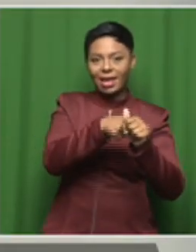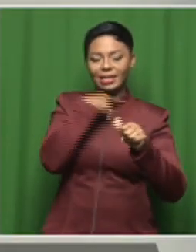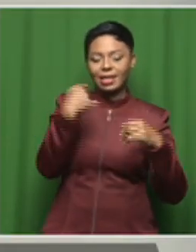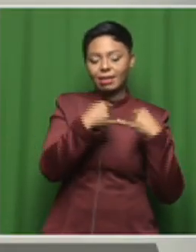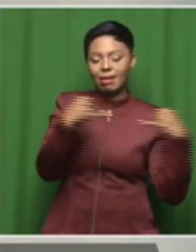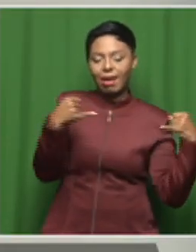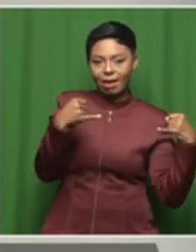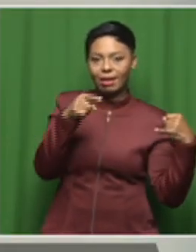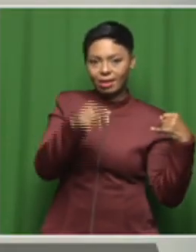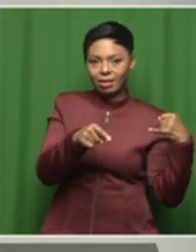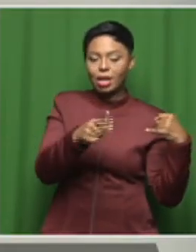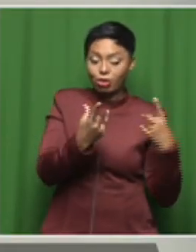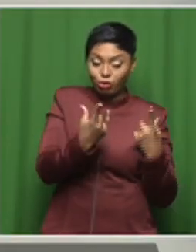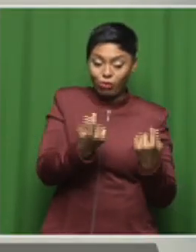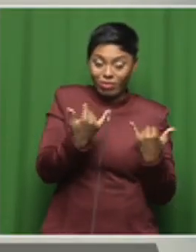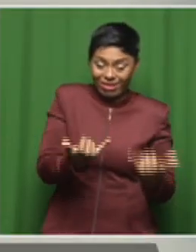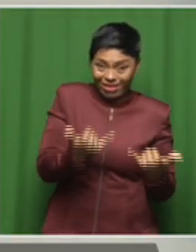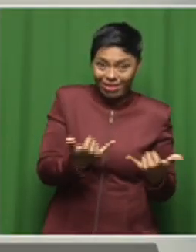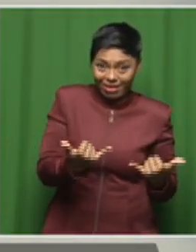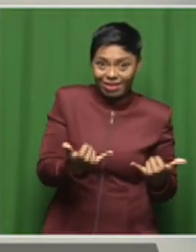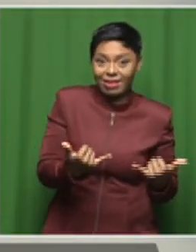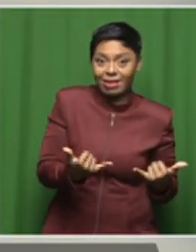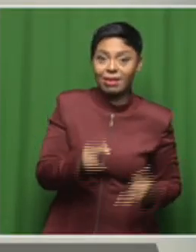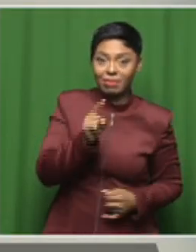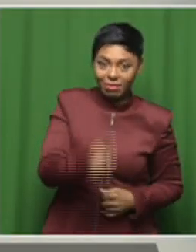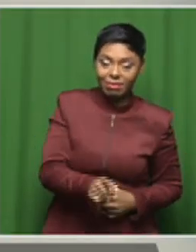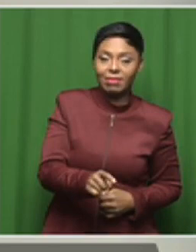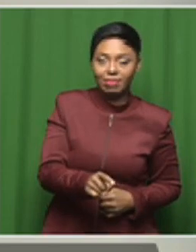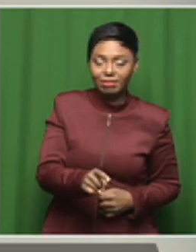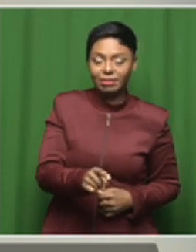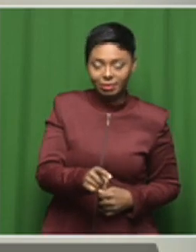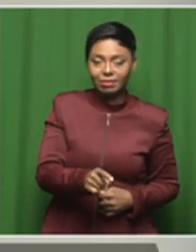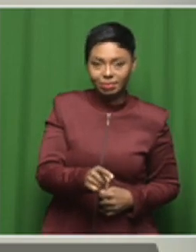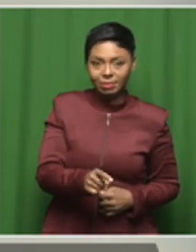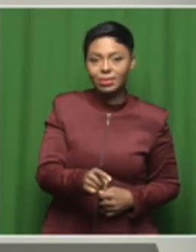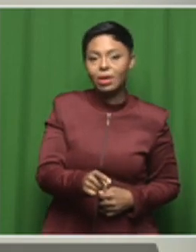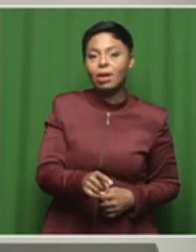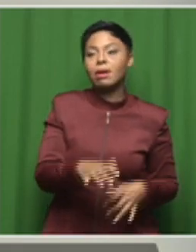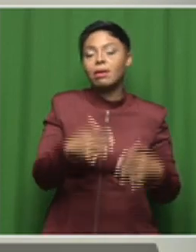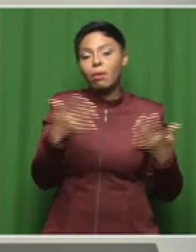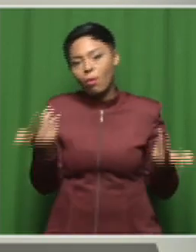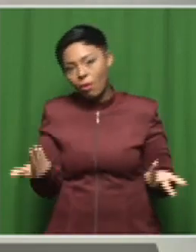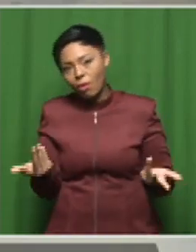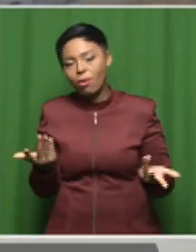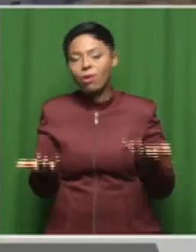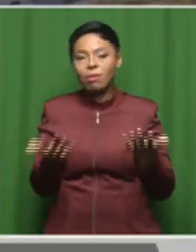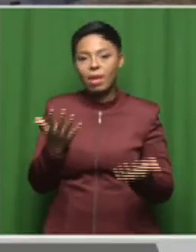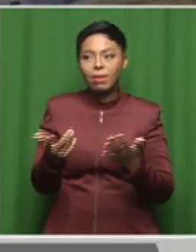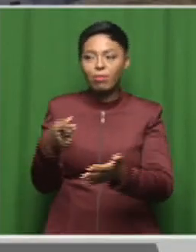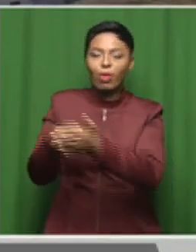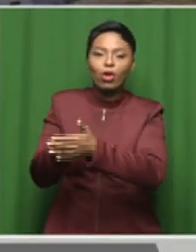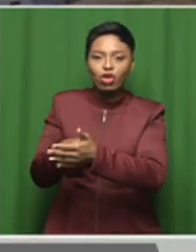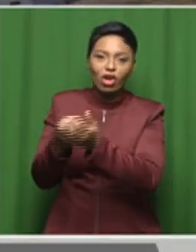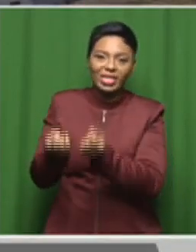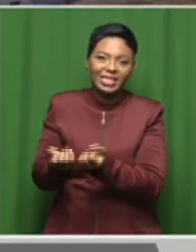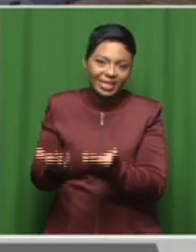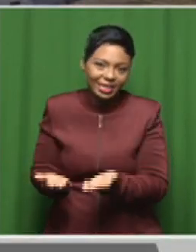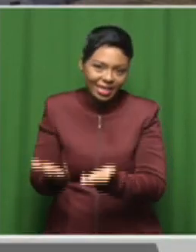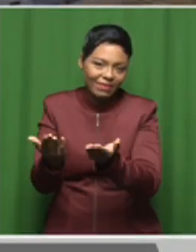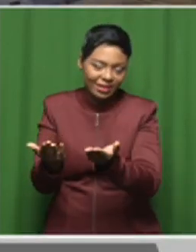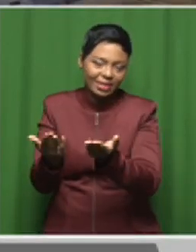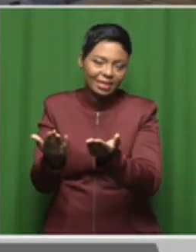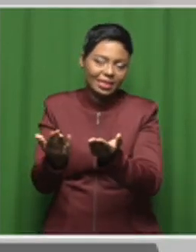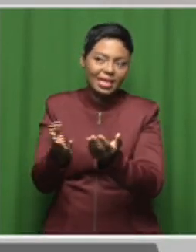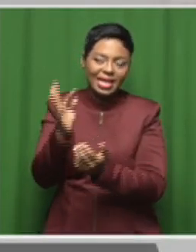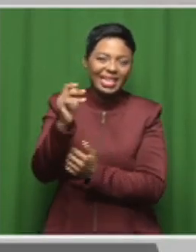SARS immediately via one of the SARS contact channels, or even procure the services of a registered tax practitioner to